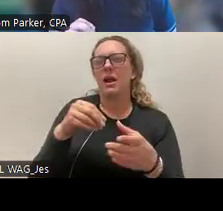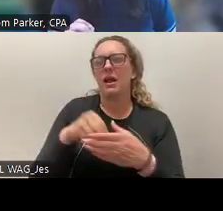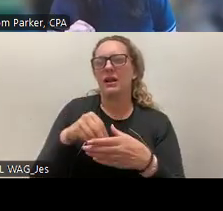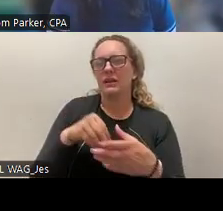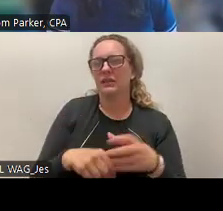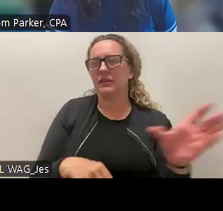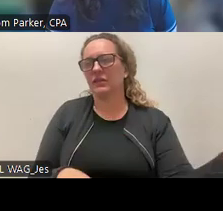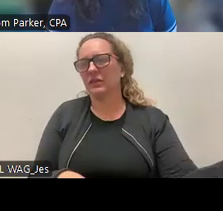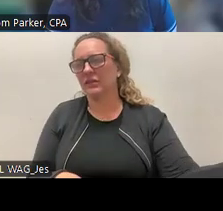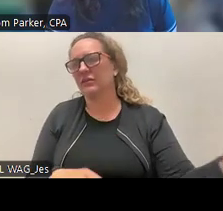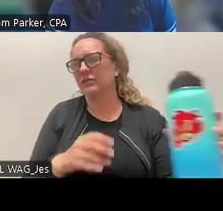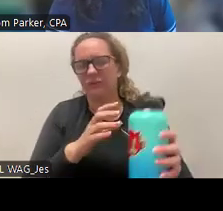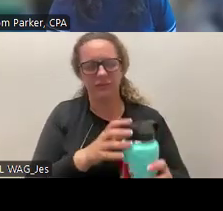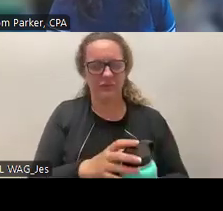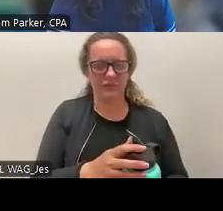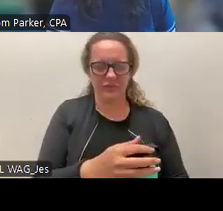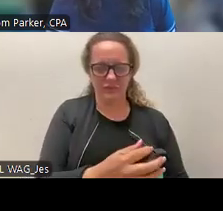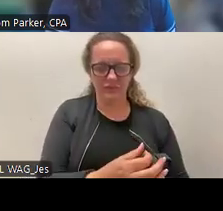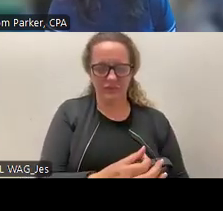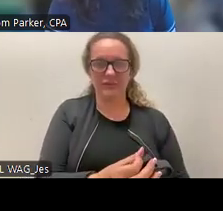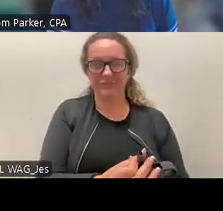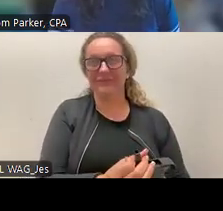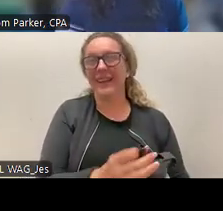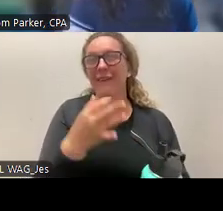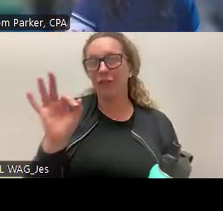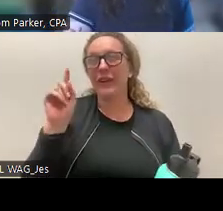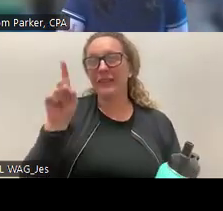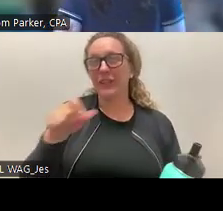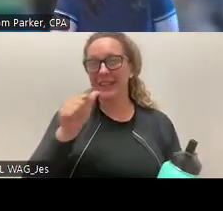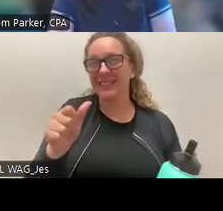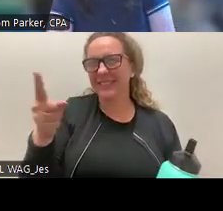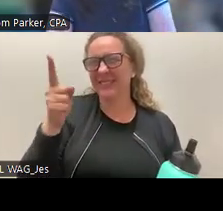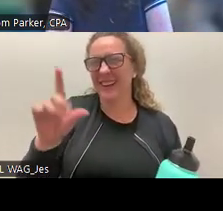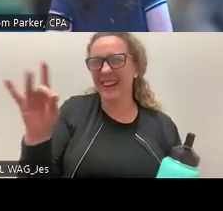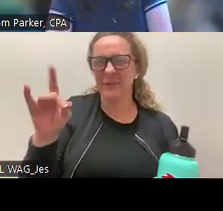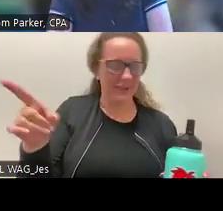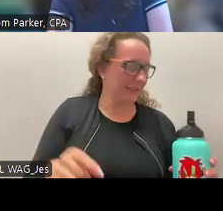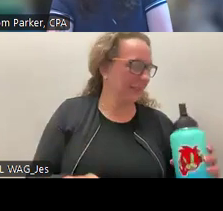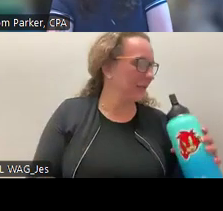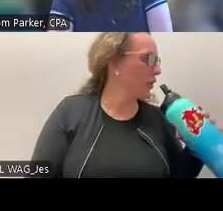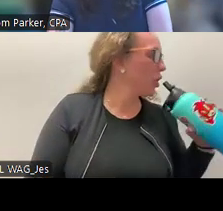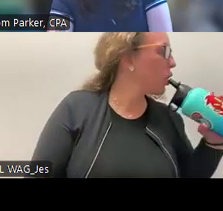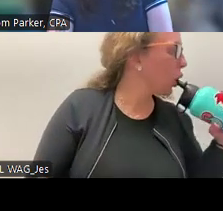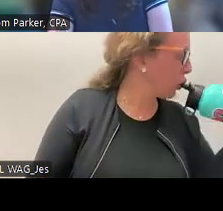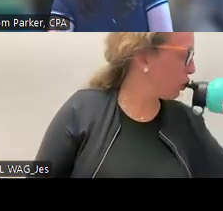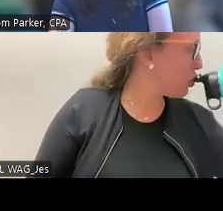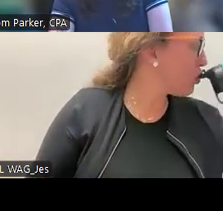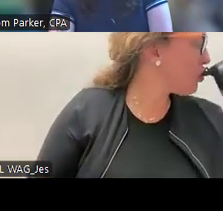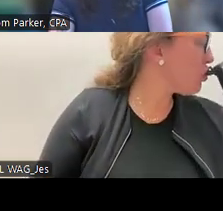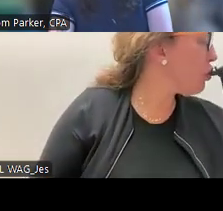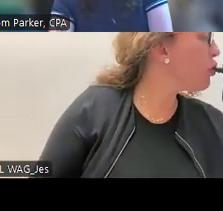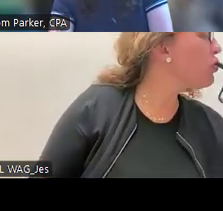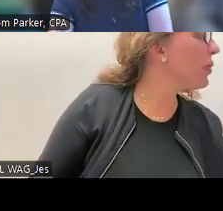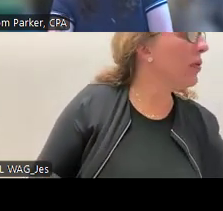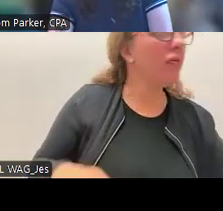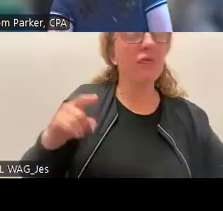game. And it is free. It's free until it isn't. And that, I believe, connects to the